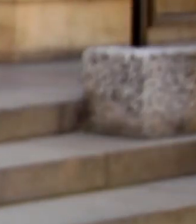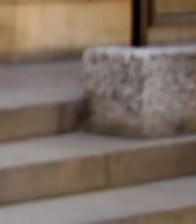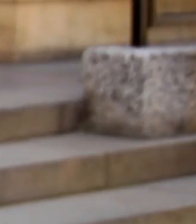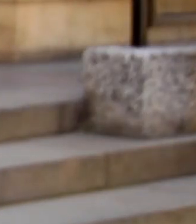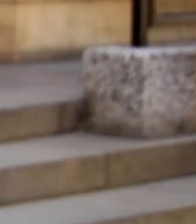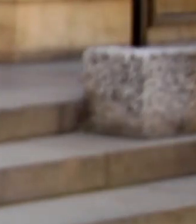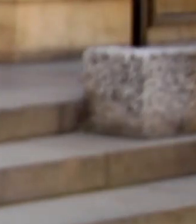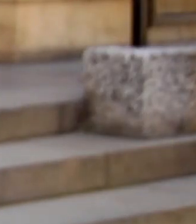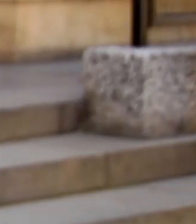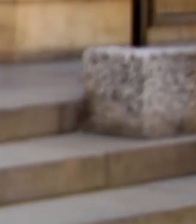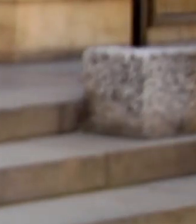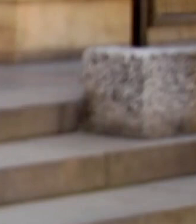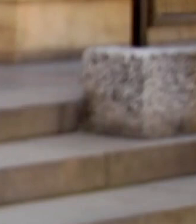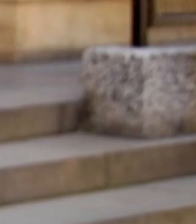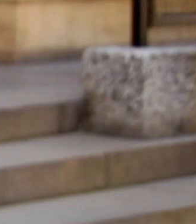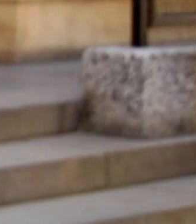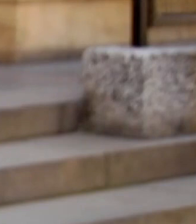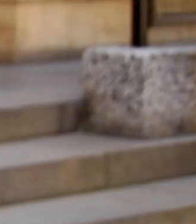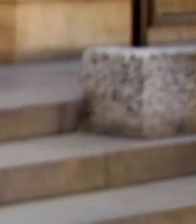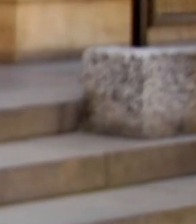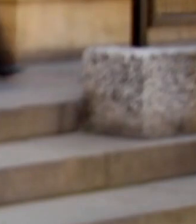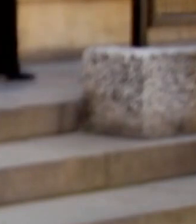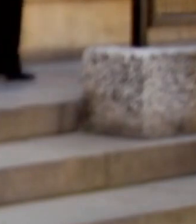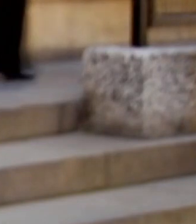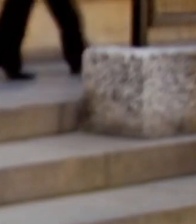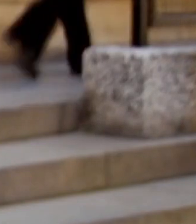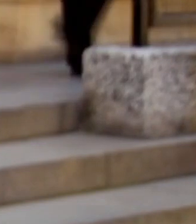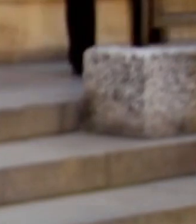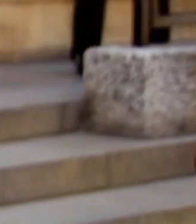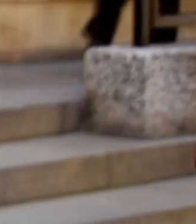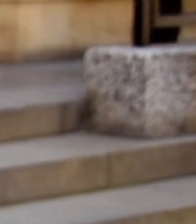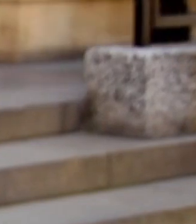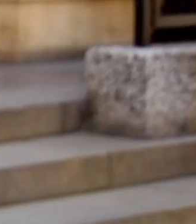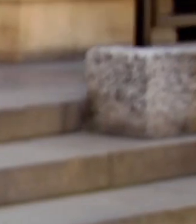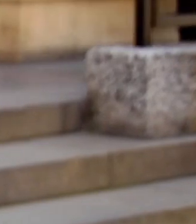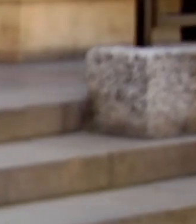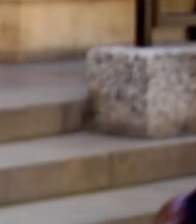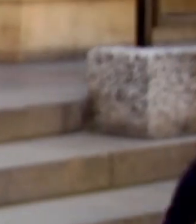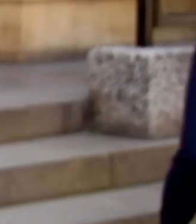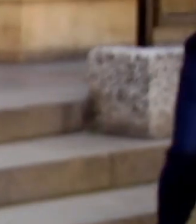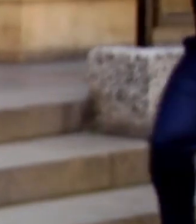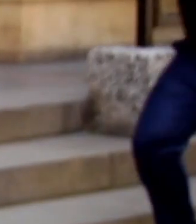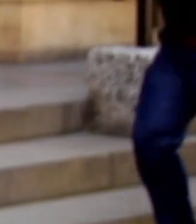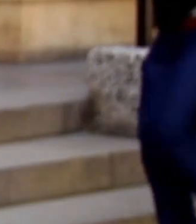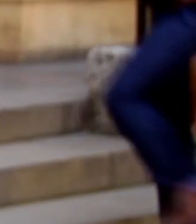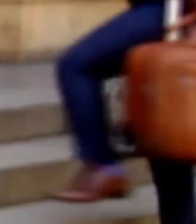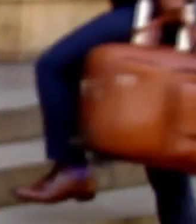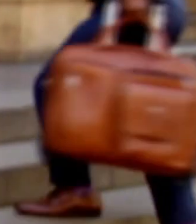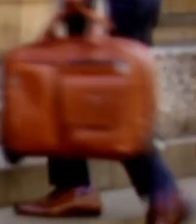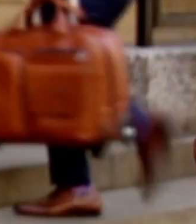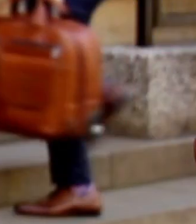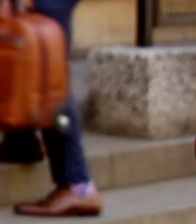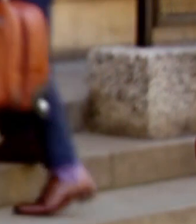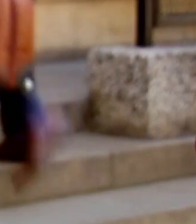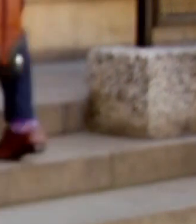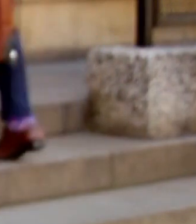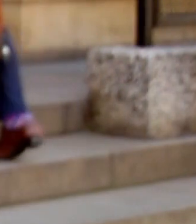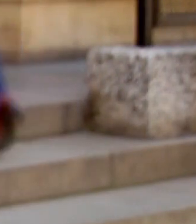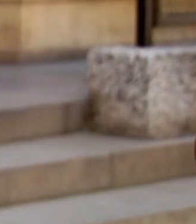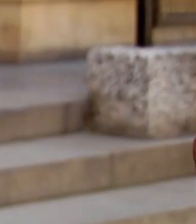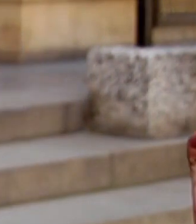gave very strong emphasis and highlighted several times the issue of a link